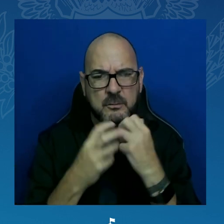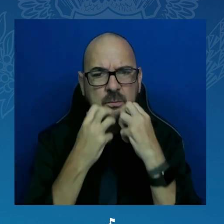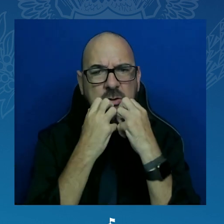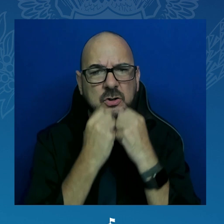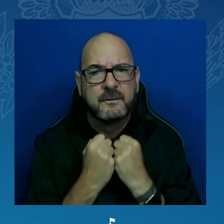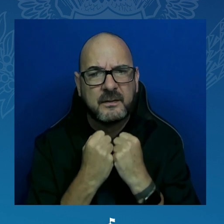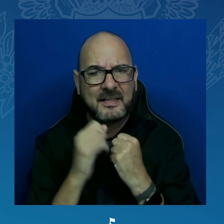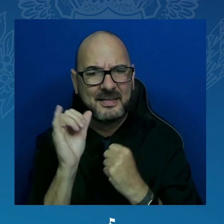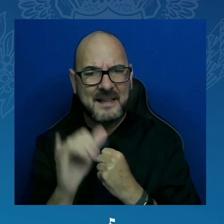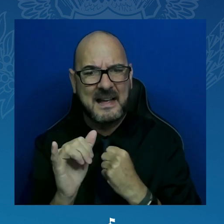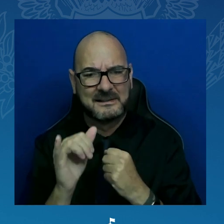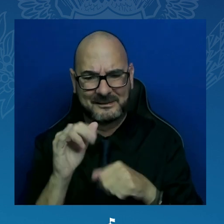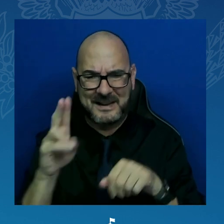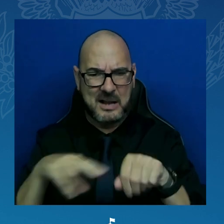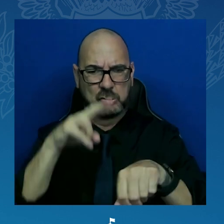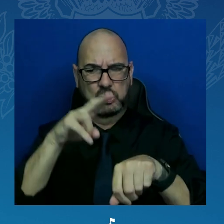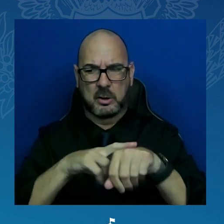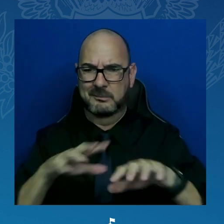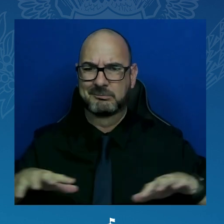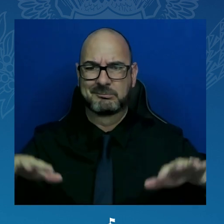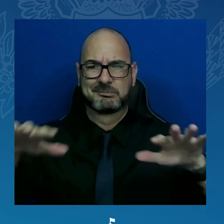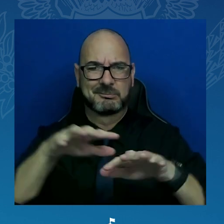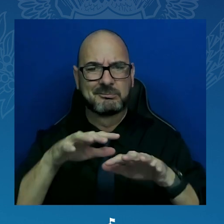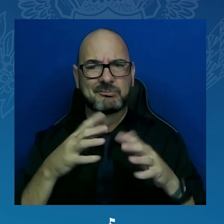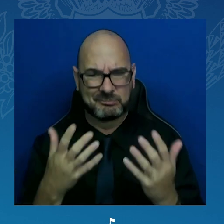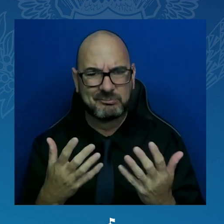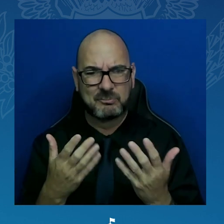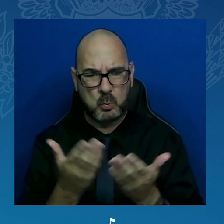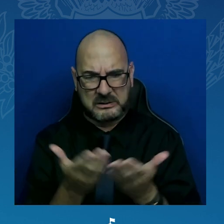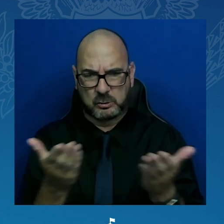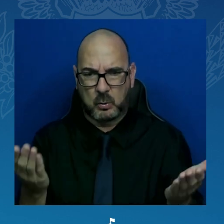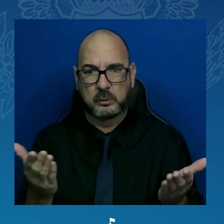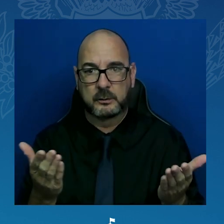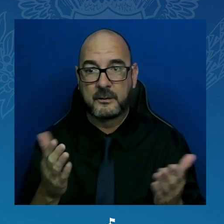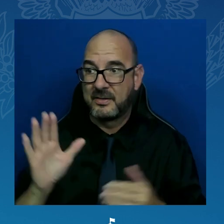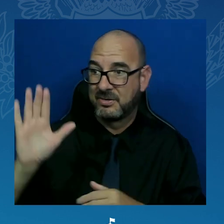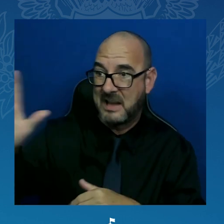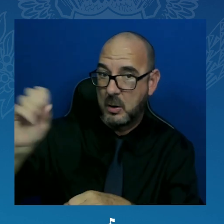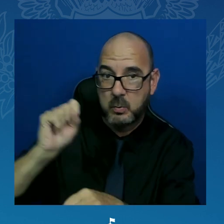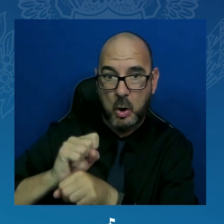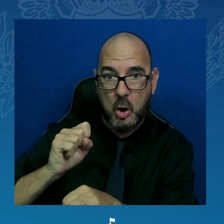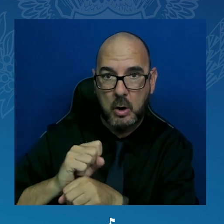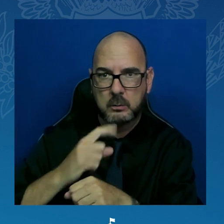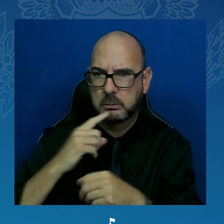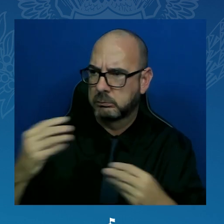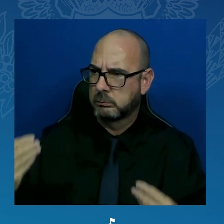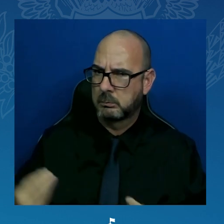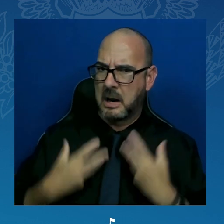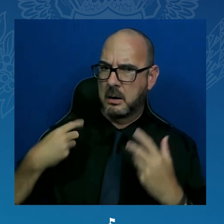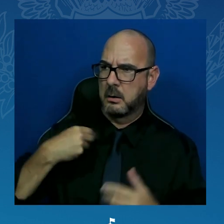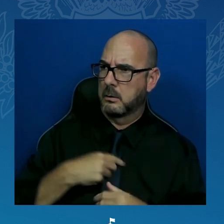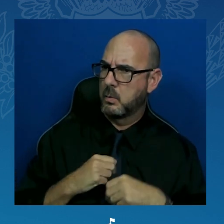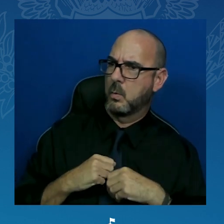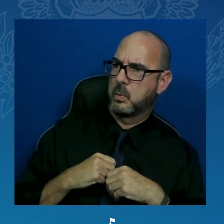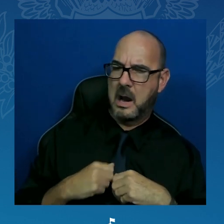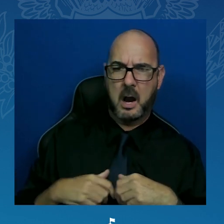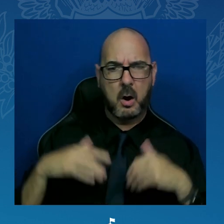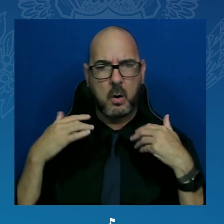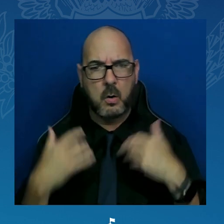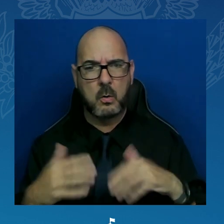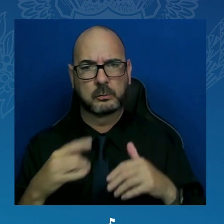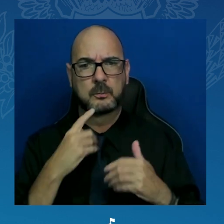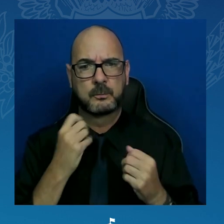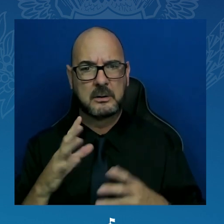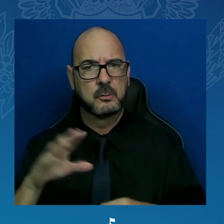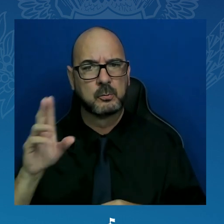most natural and precious resources. And in that way, the work that you have done has inspired so many here in the United States as well. To